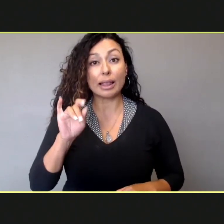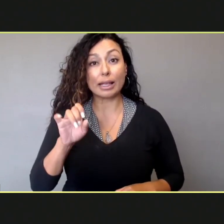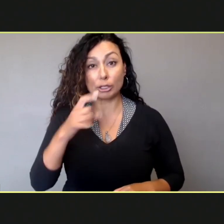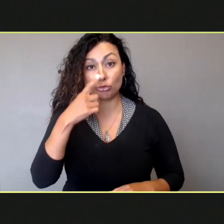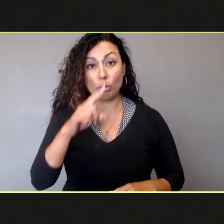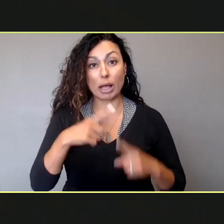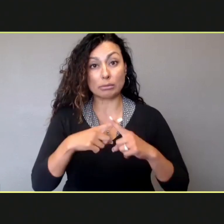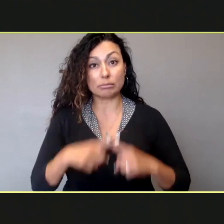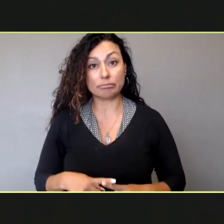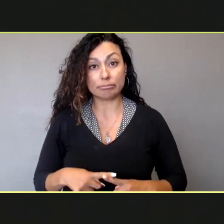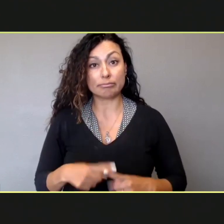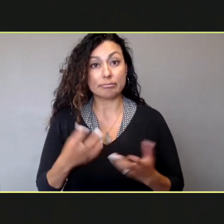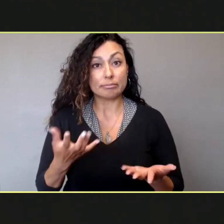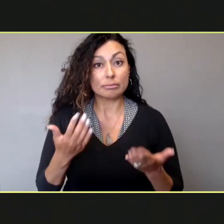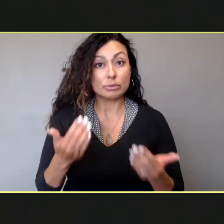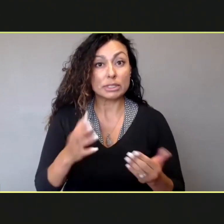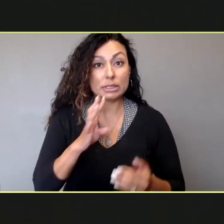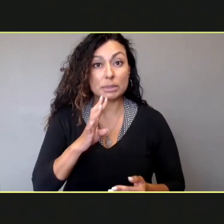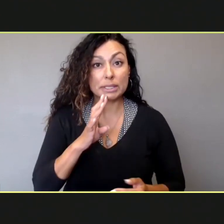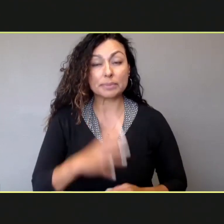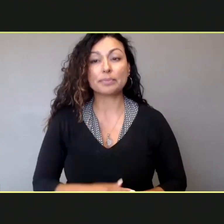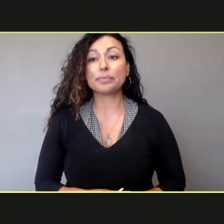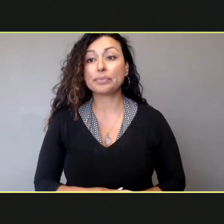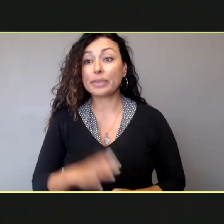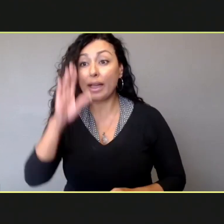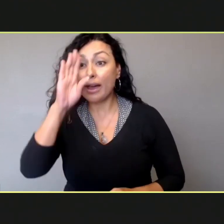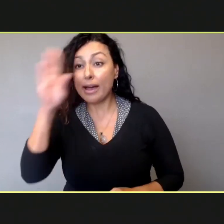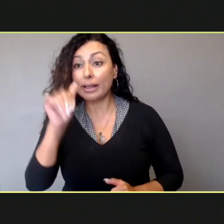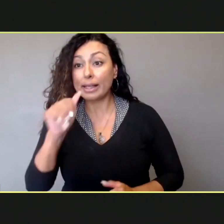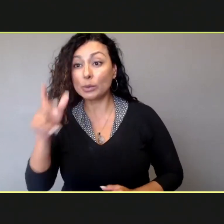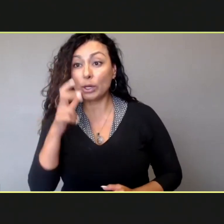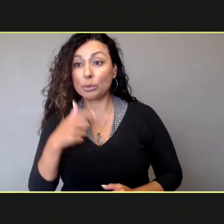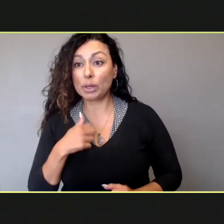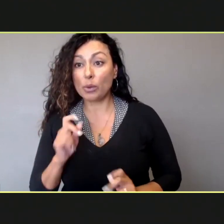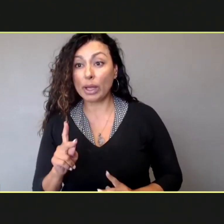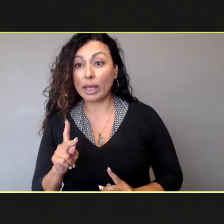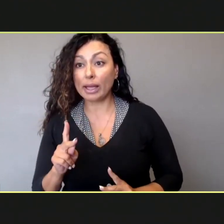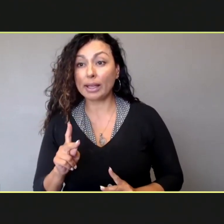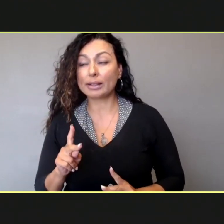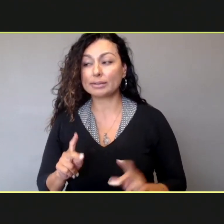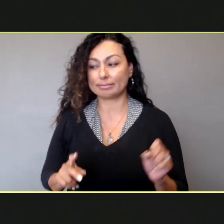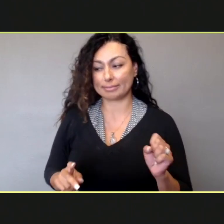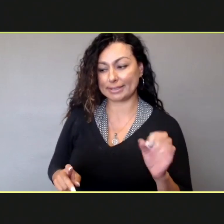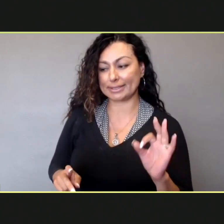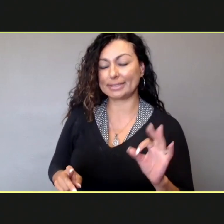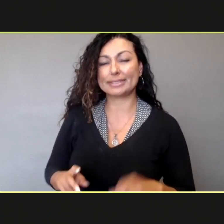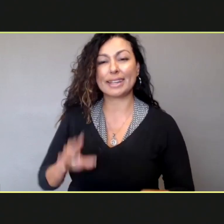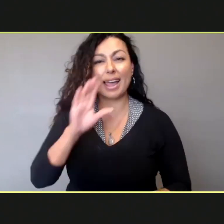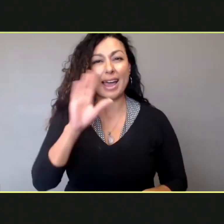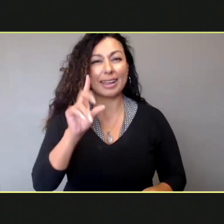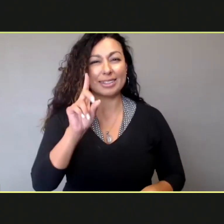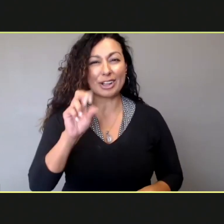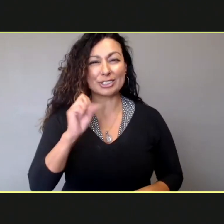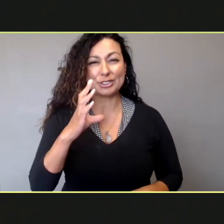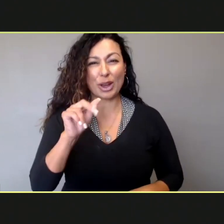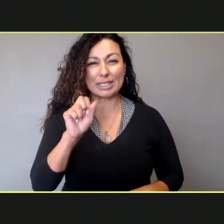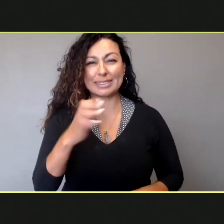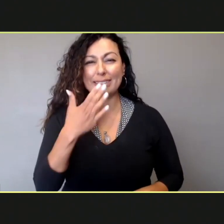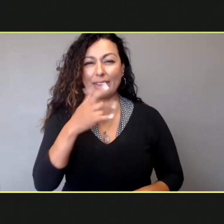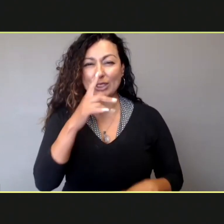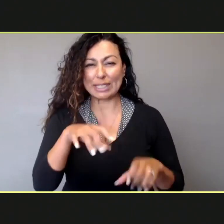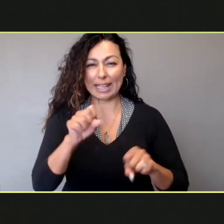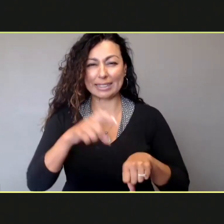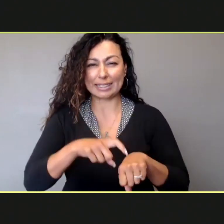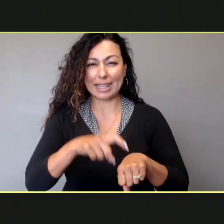question. Hi there, can you hear me all right? Yes. Yes. Hi, Dr. Scrace. Thanks for taking the time